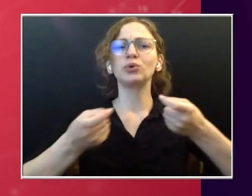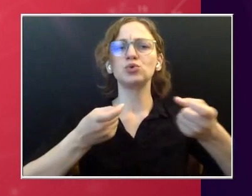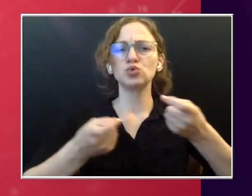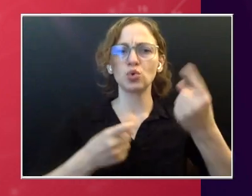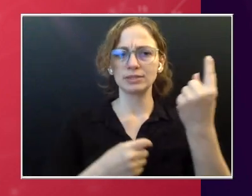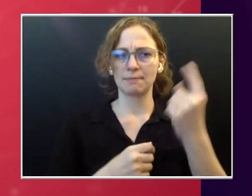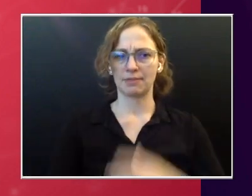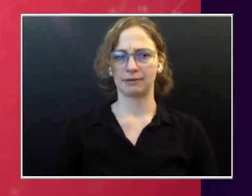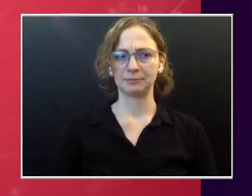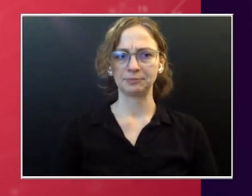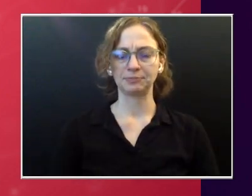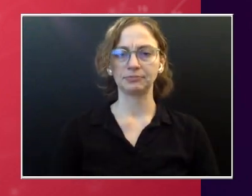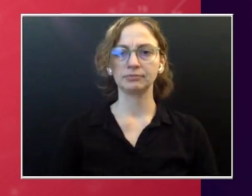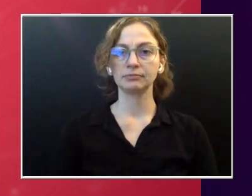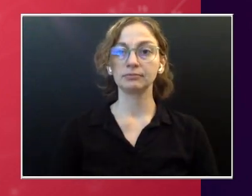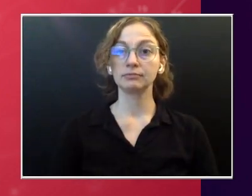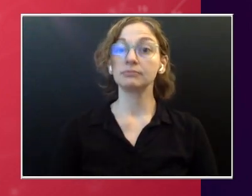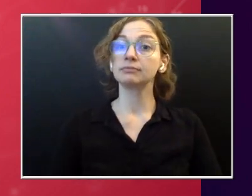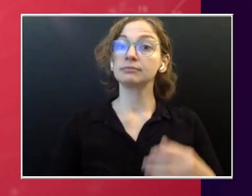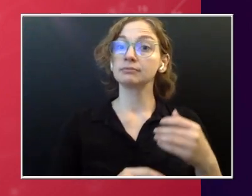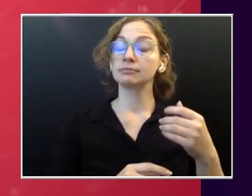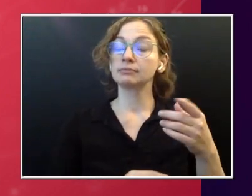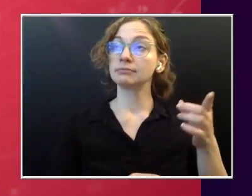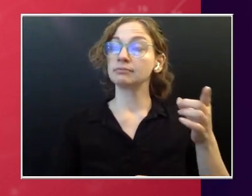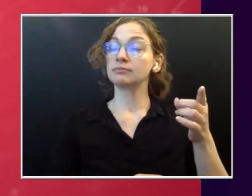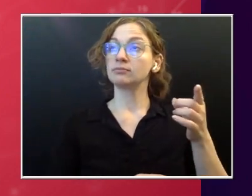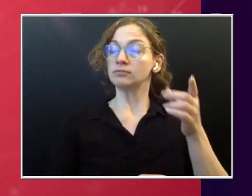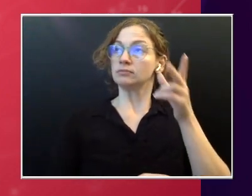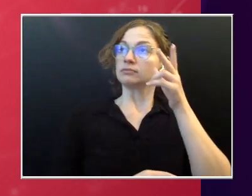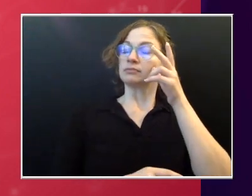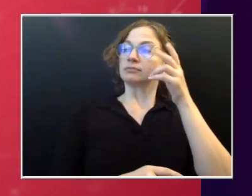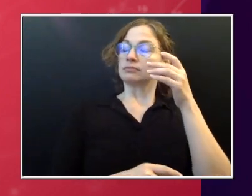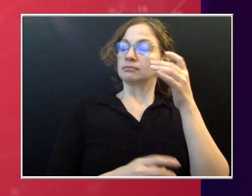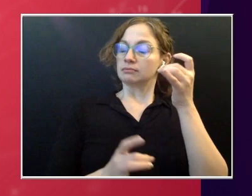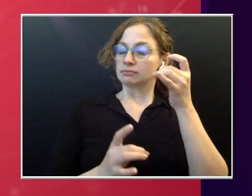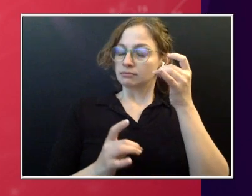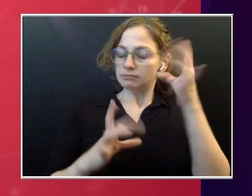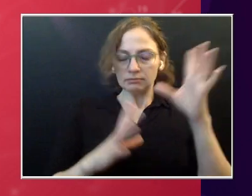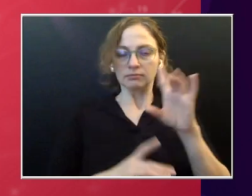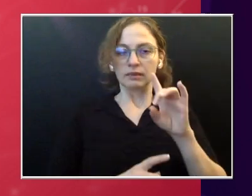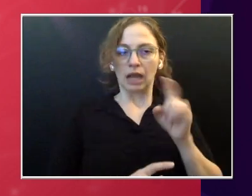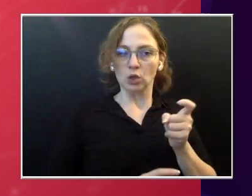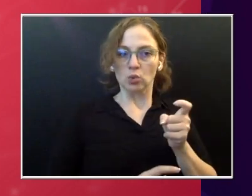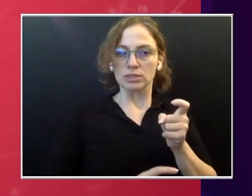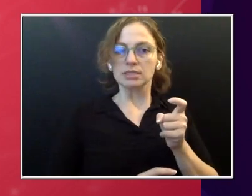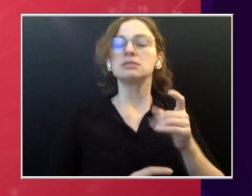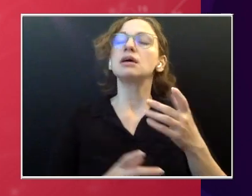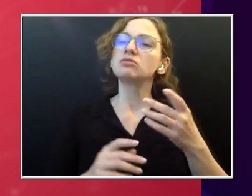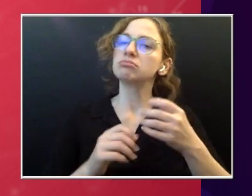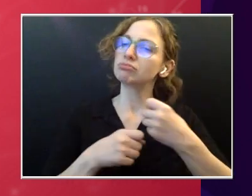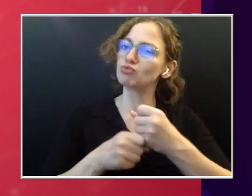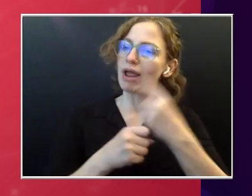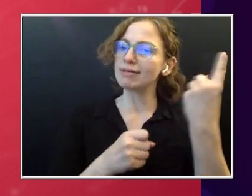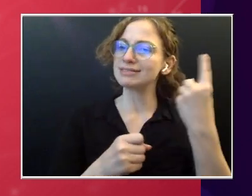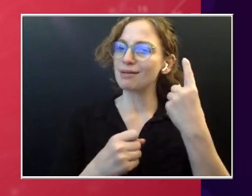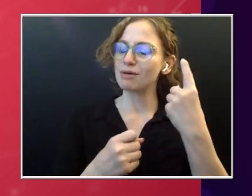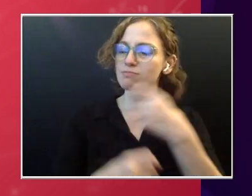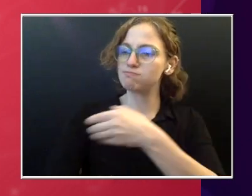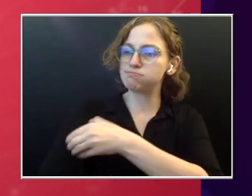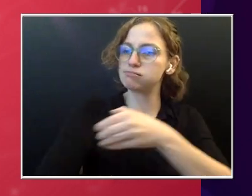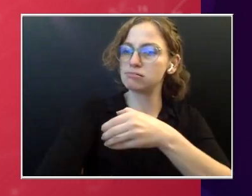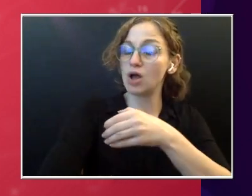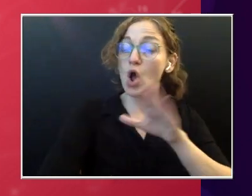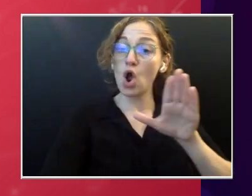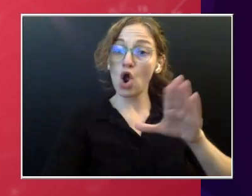a devastating diagnosis and she created something powerful. And doctors say her passion helped save her life. It's